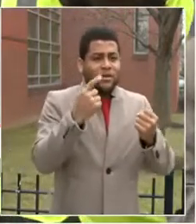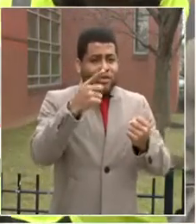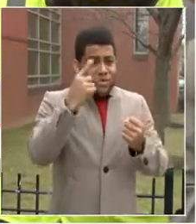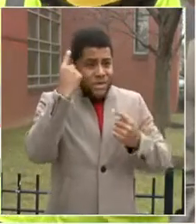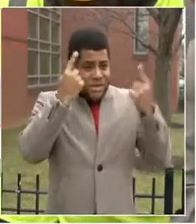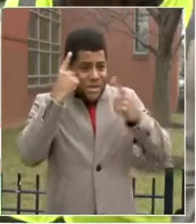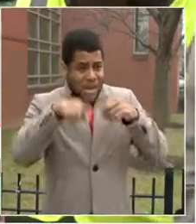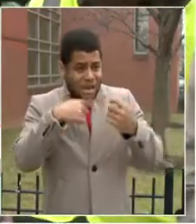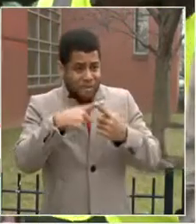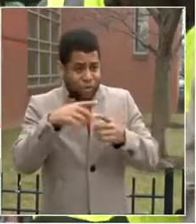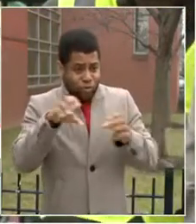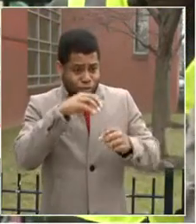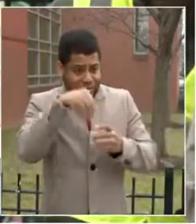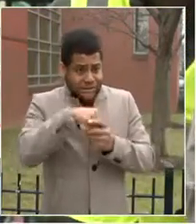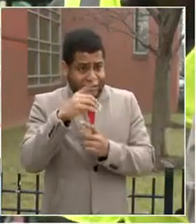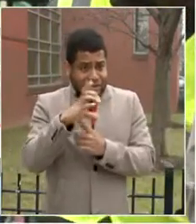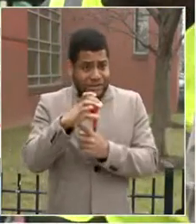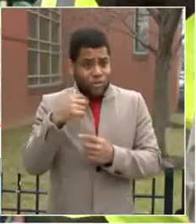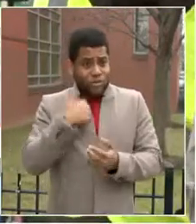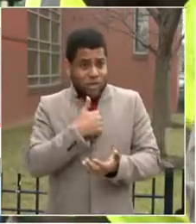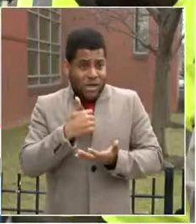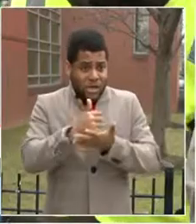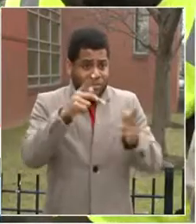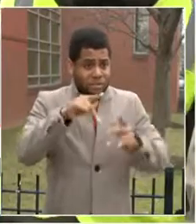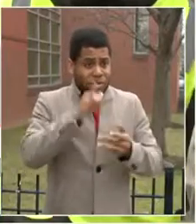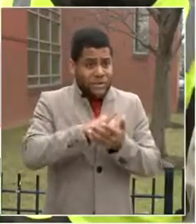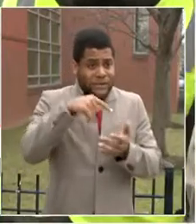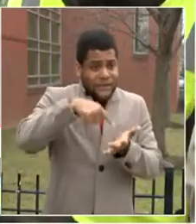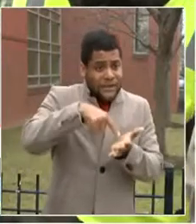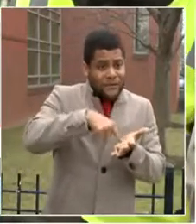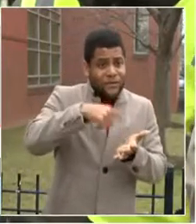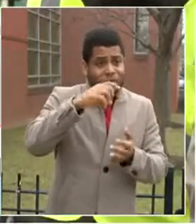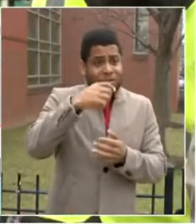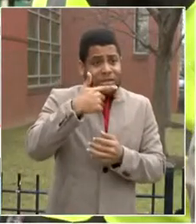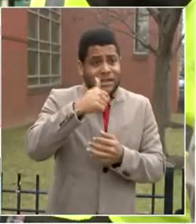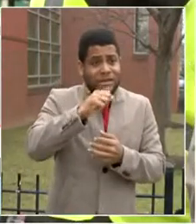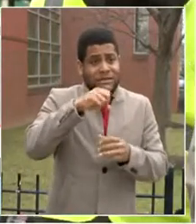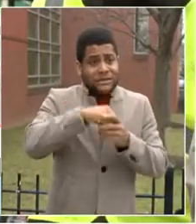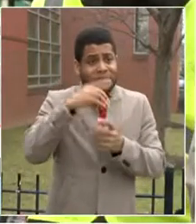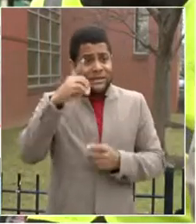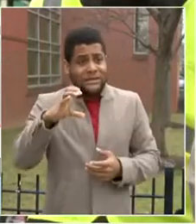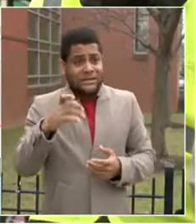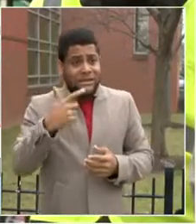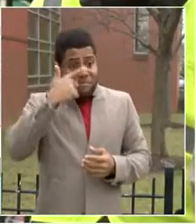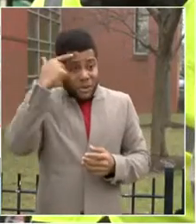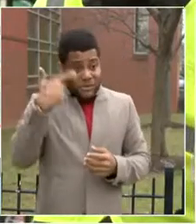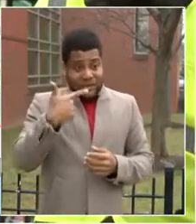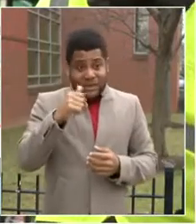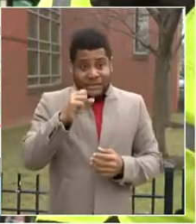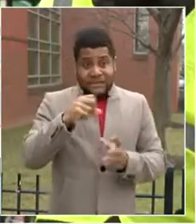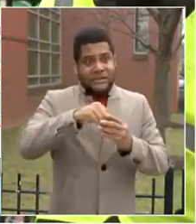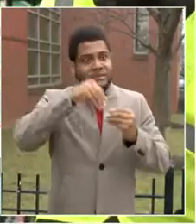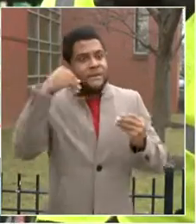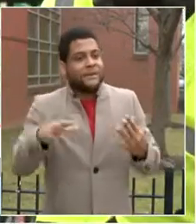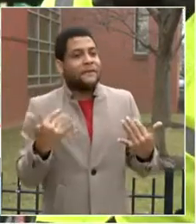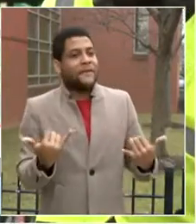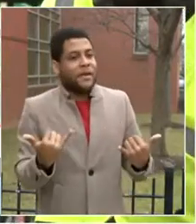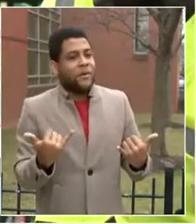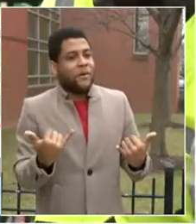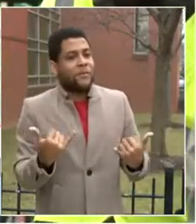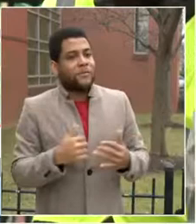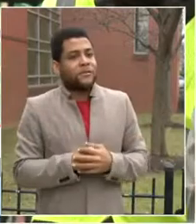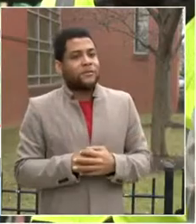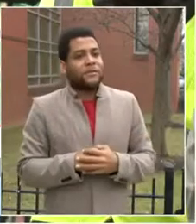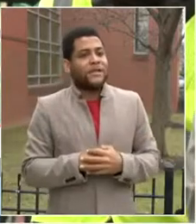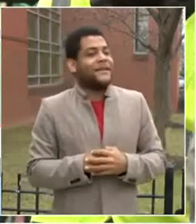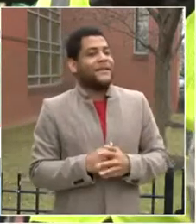D.C. residents afford gas, at least in the short term, while gas is so expensive? We haven't had that discussion